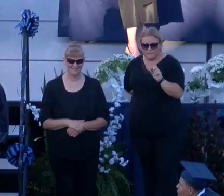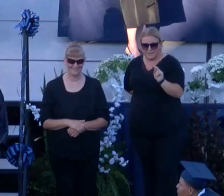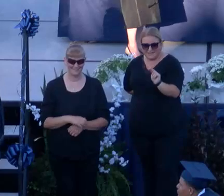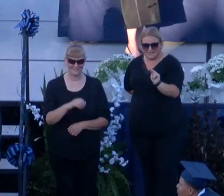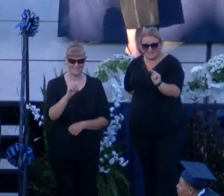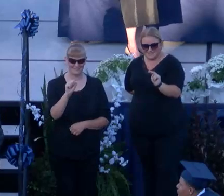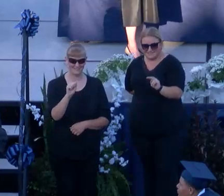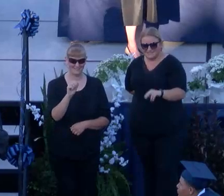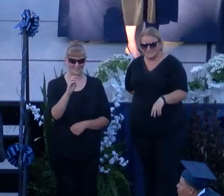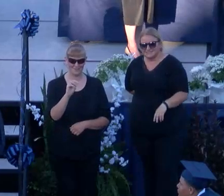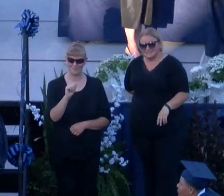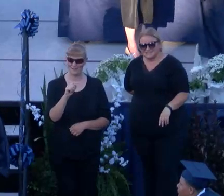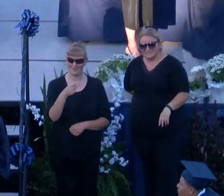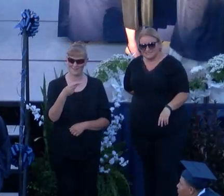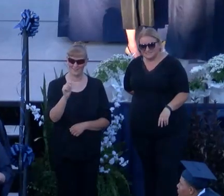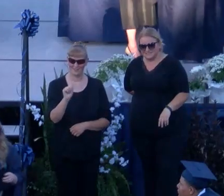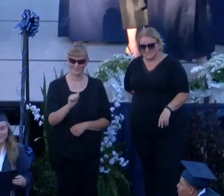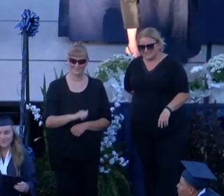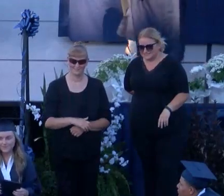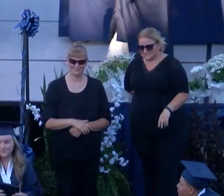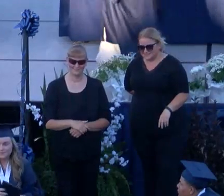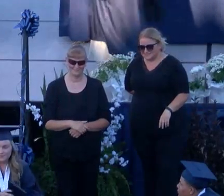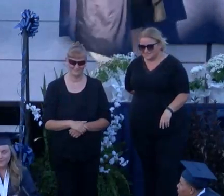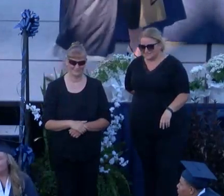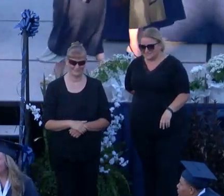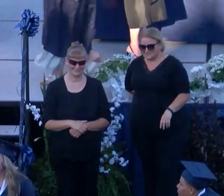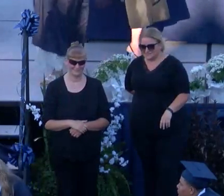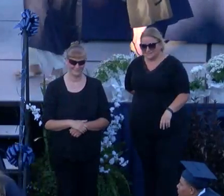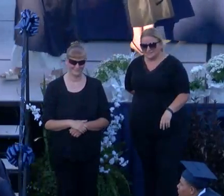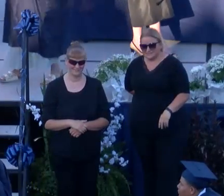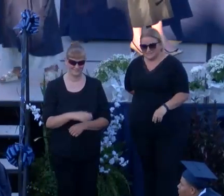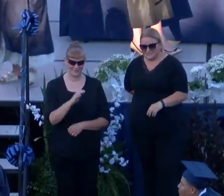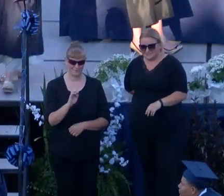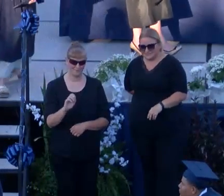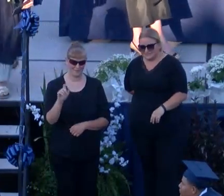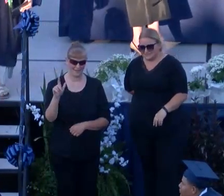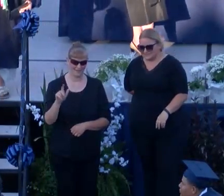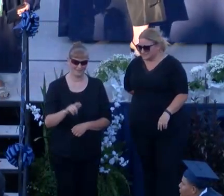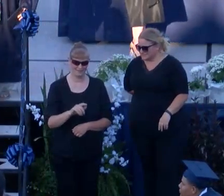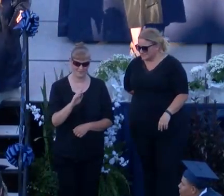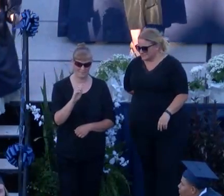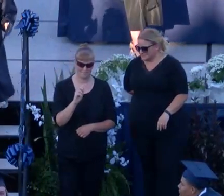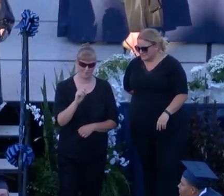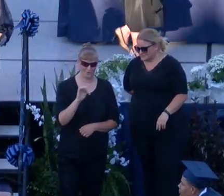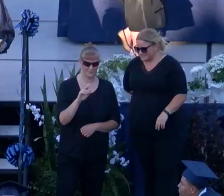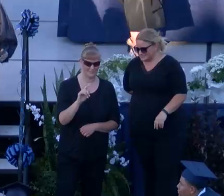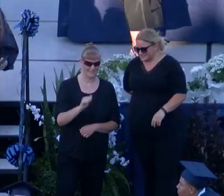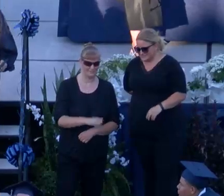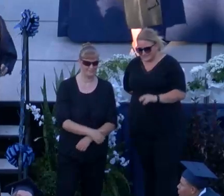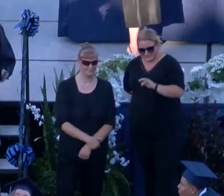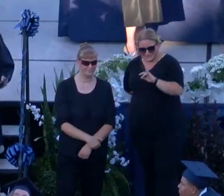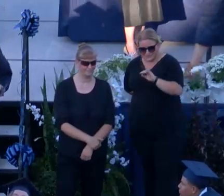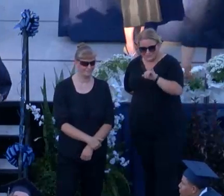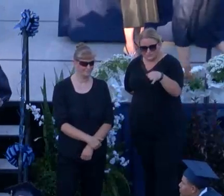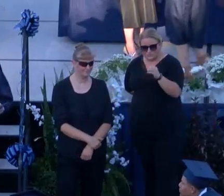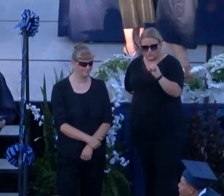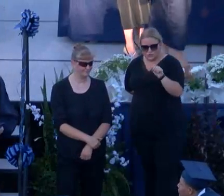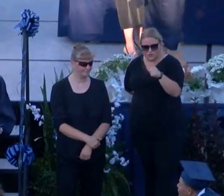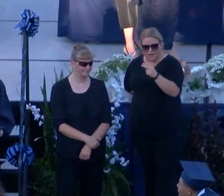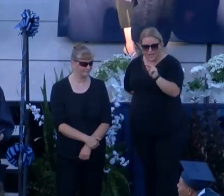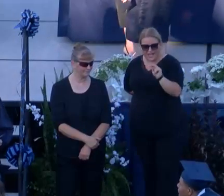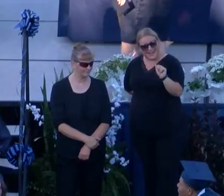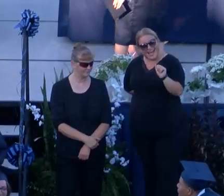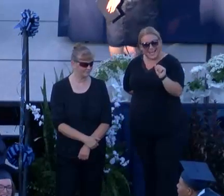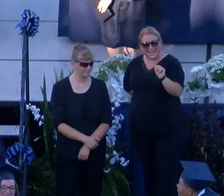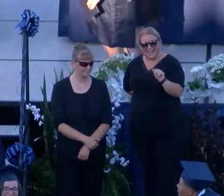Samantha Vasquez. Belle Martin. Joanna Ramirez.